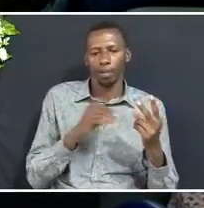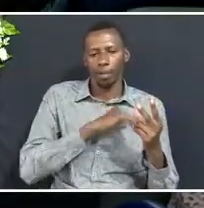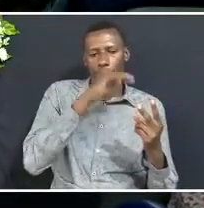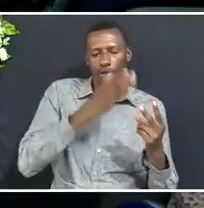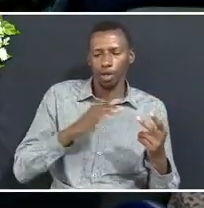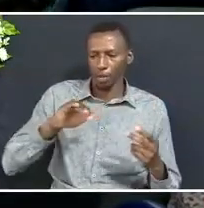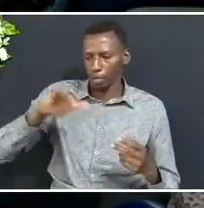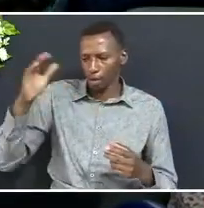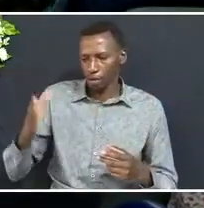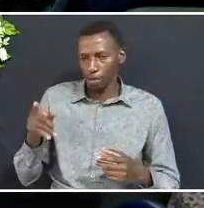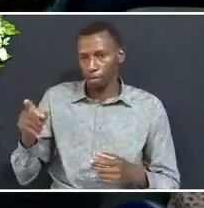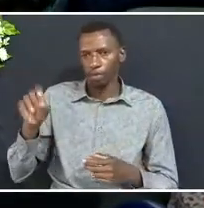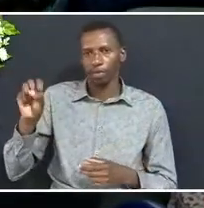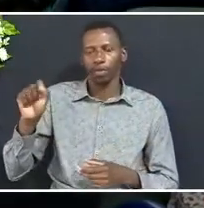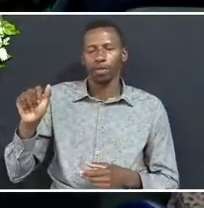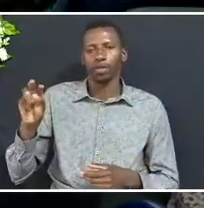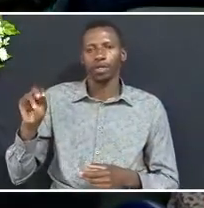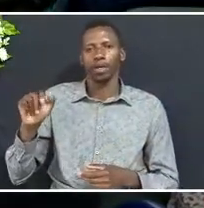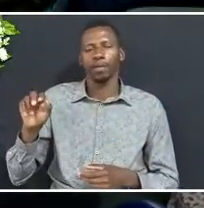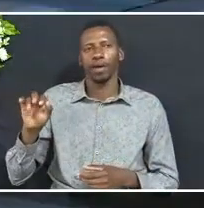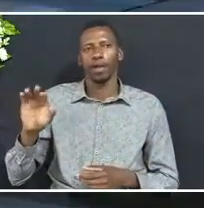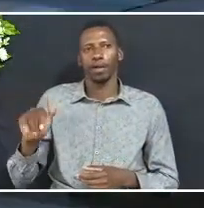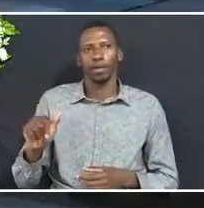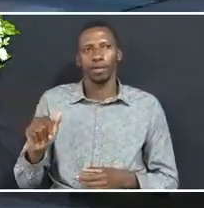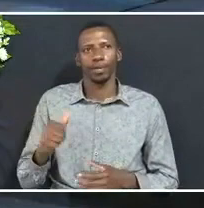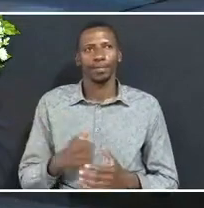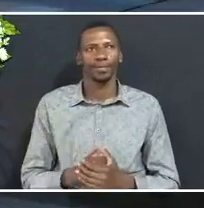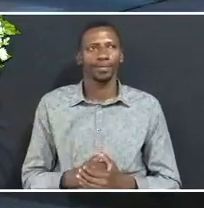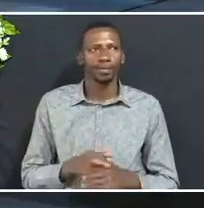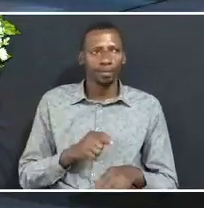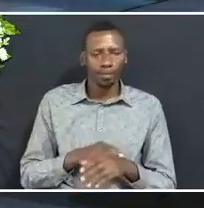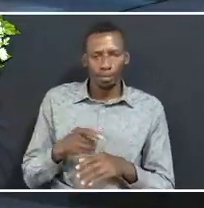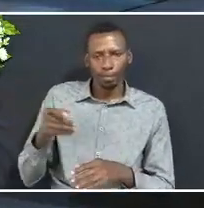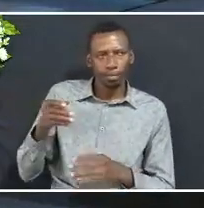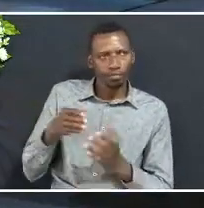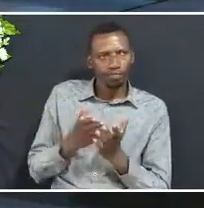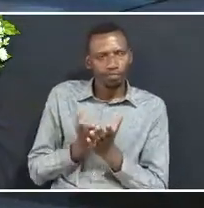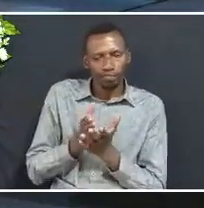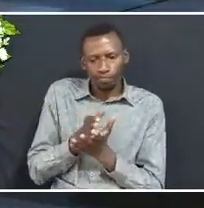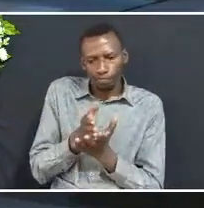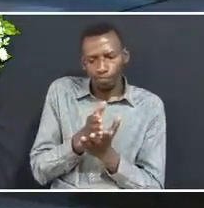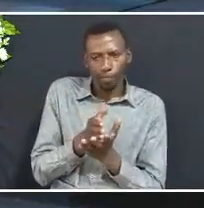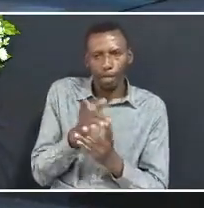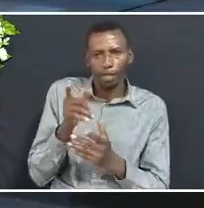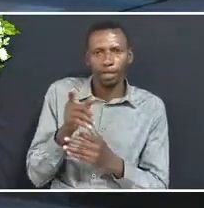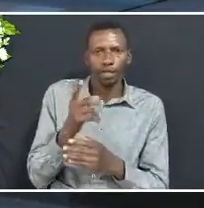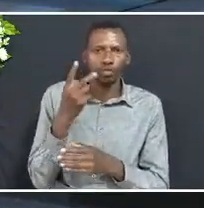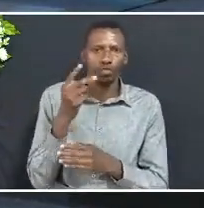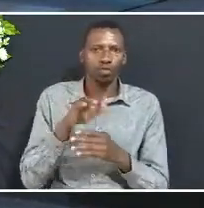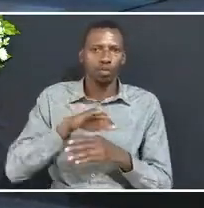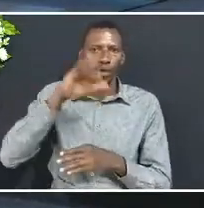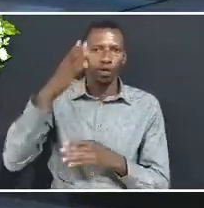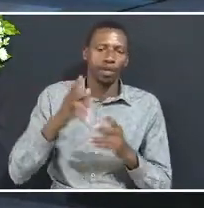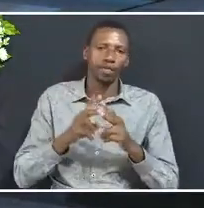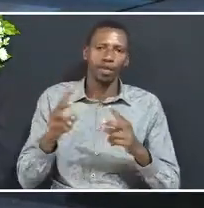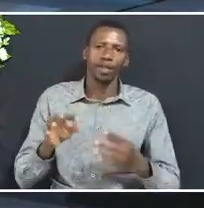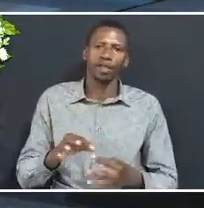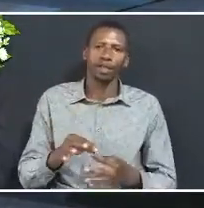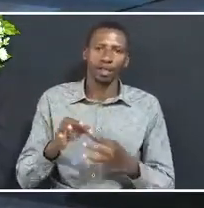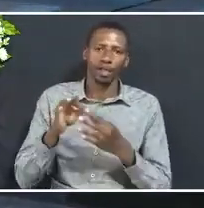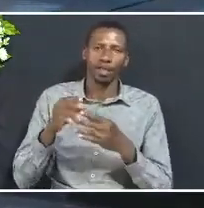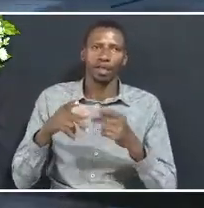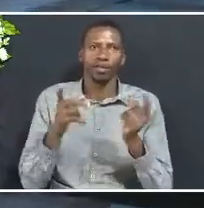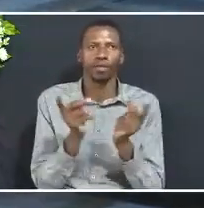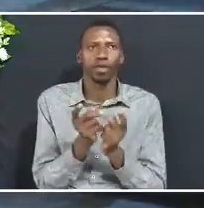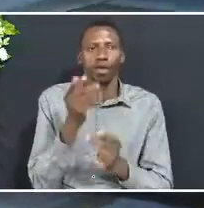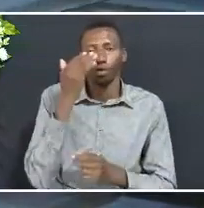entrance into, that was going through these mountains, these two mountains. It was a very special place because when